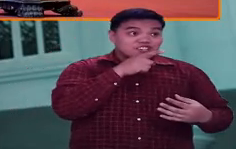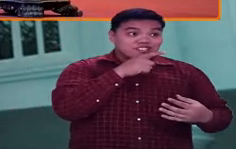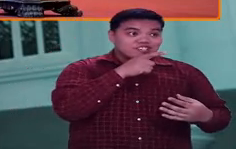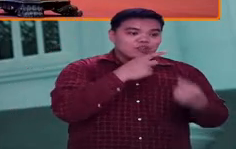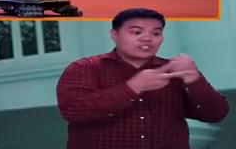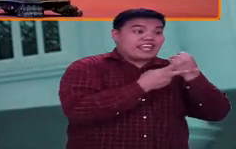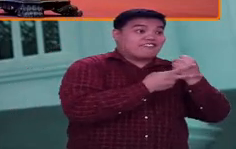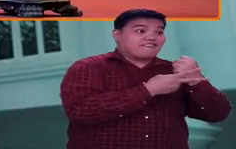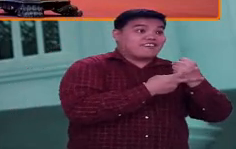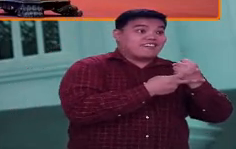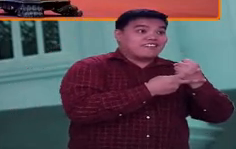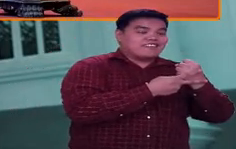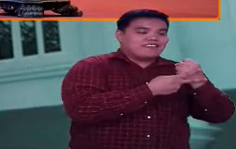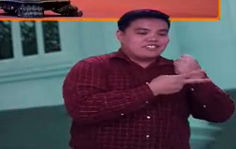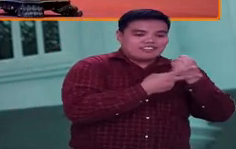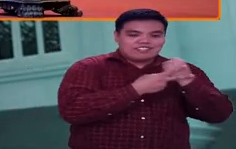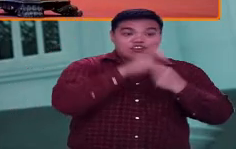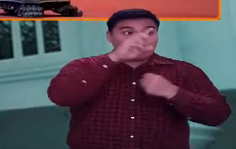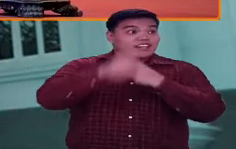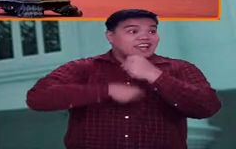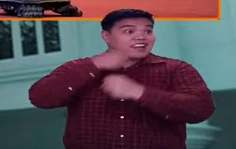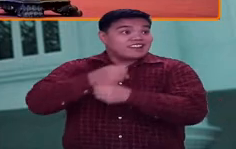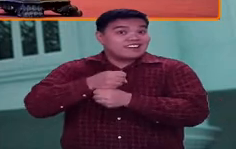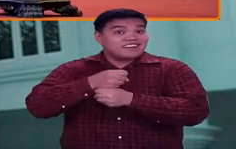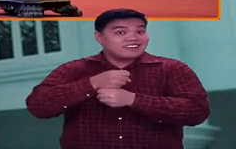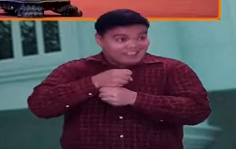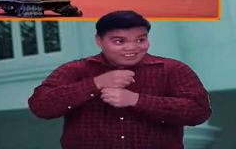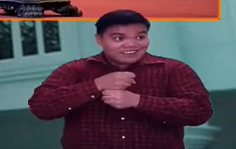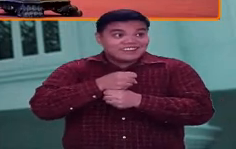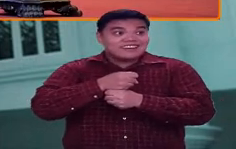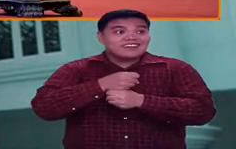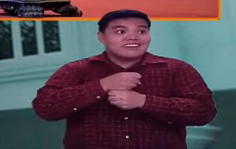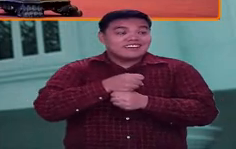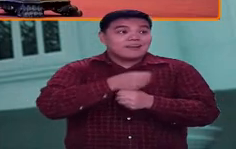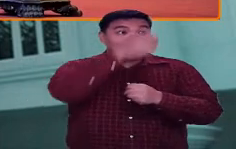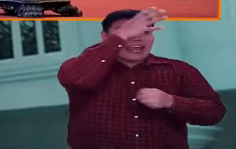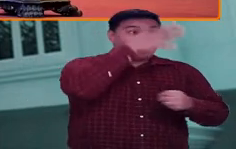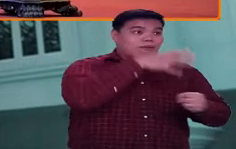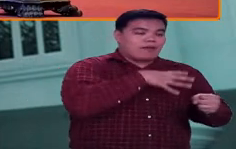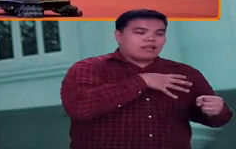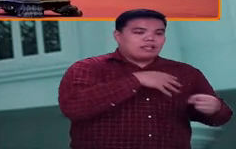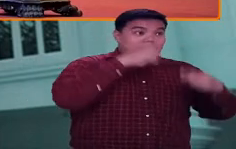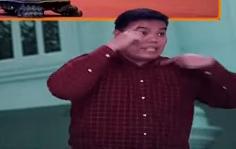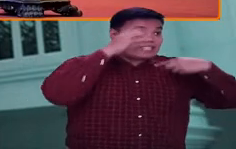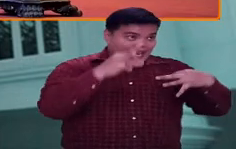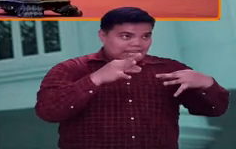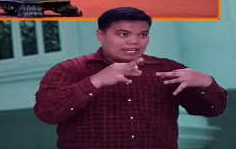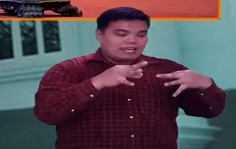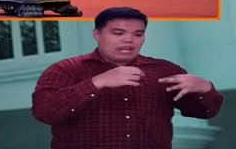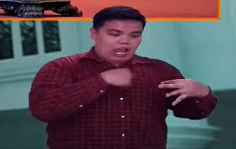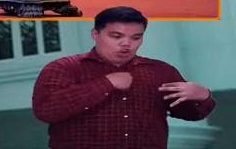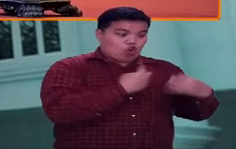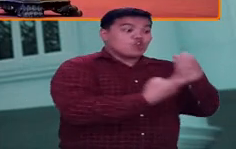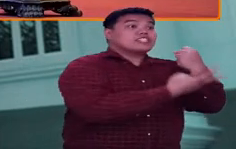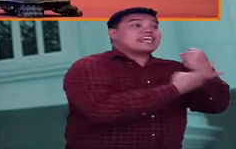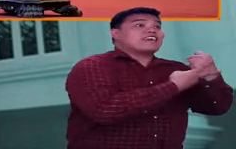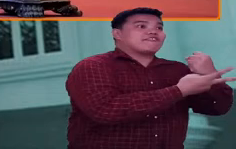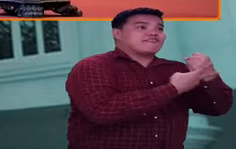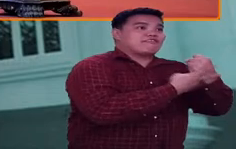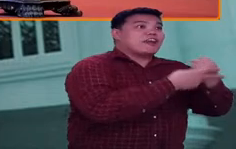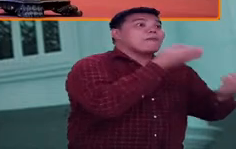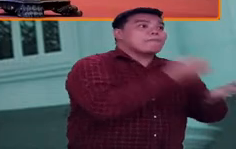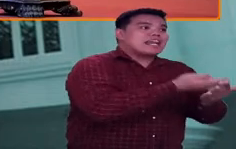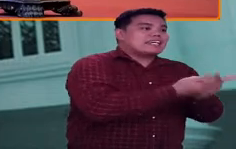So I call it the Faith Promise Mission Diet. You know, there's a lot of diets around the world. You can try